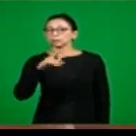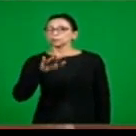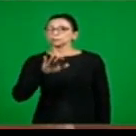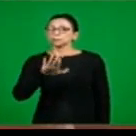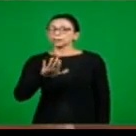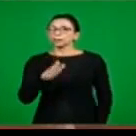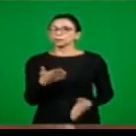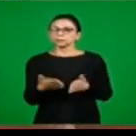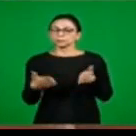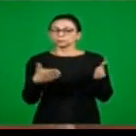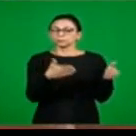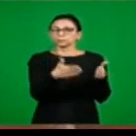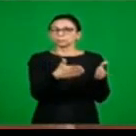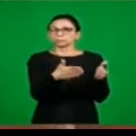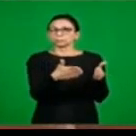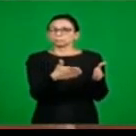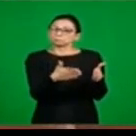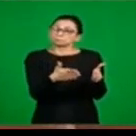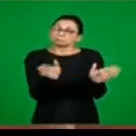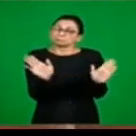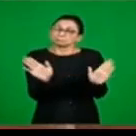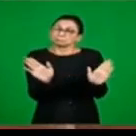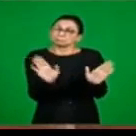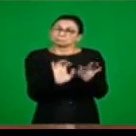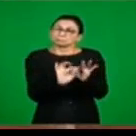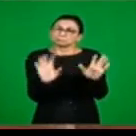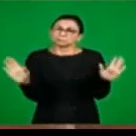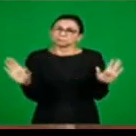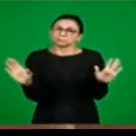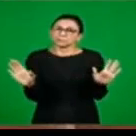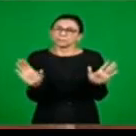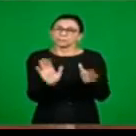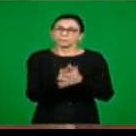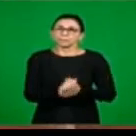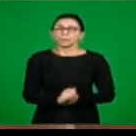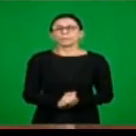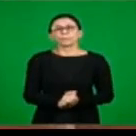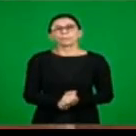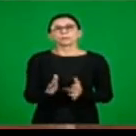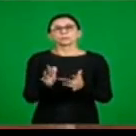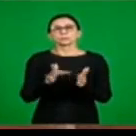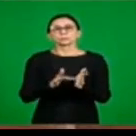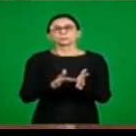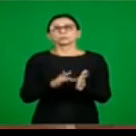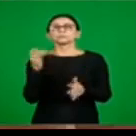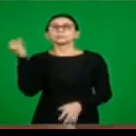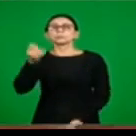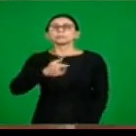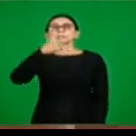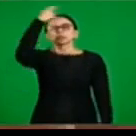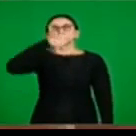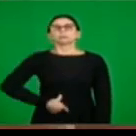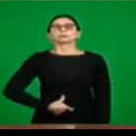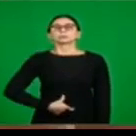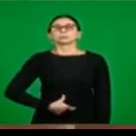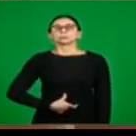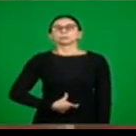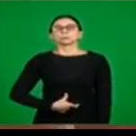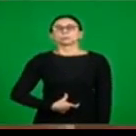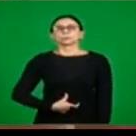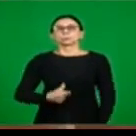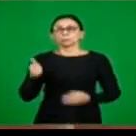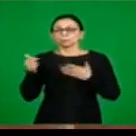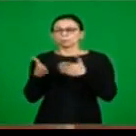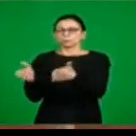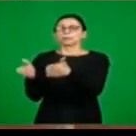the path, the way, the only one, the article is a defined article. I am the way. So